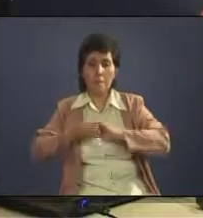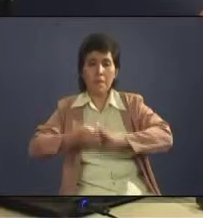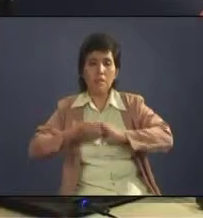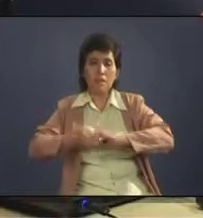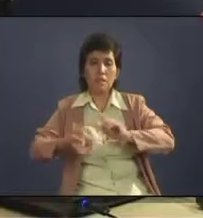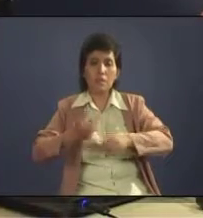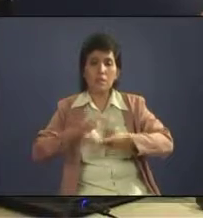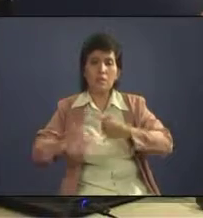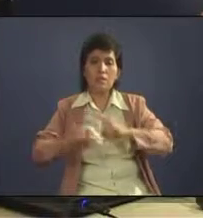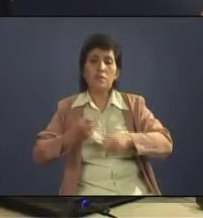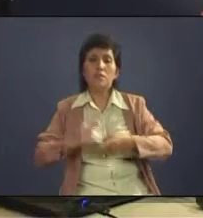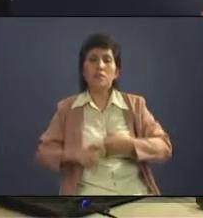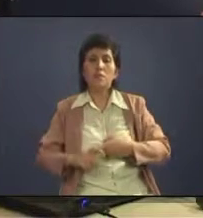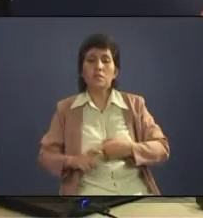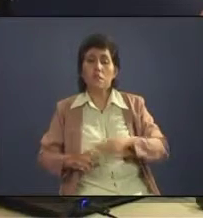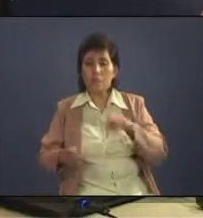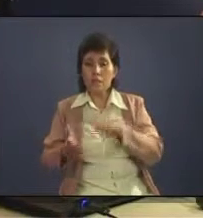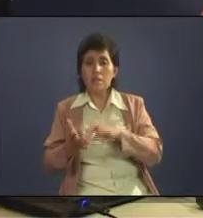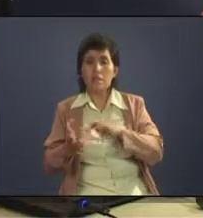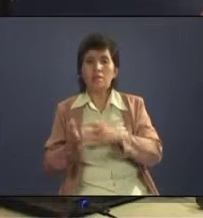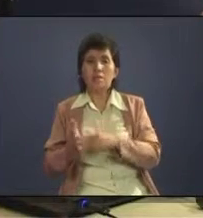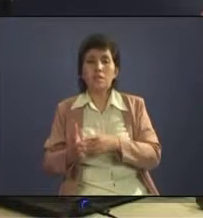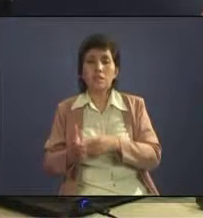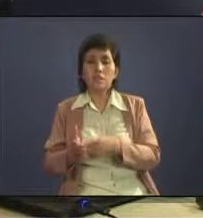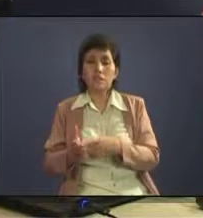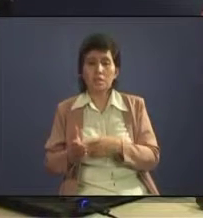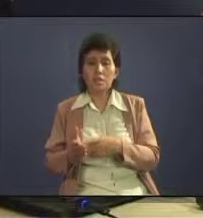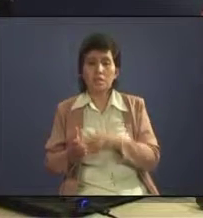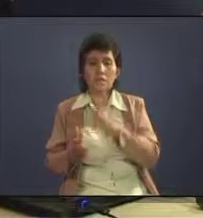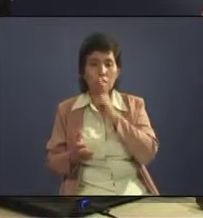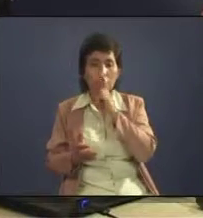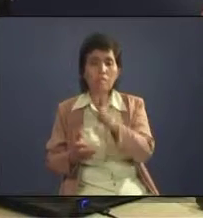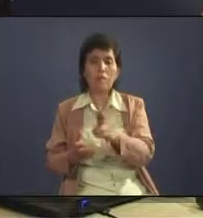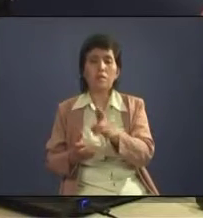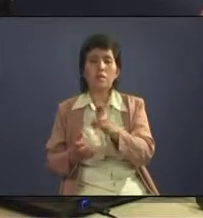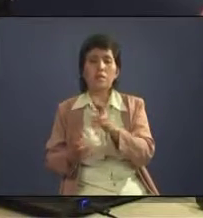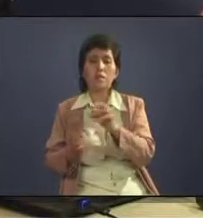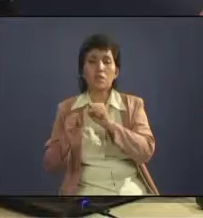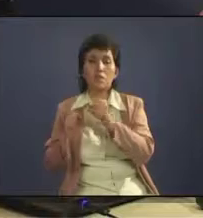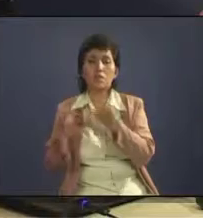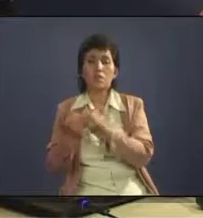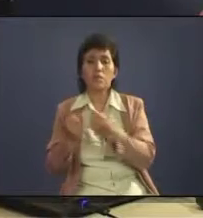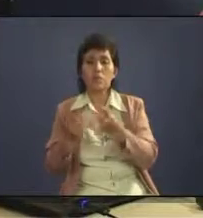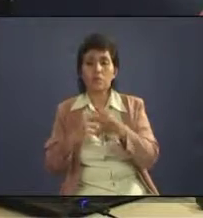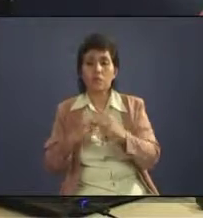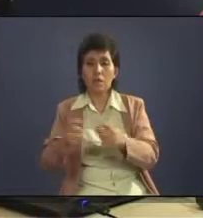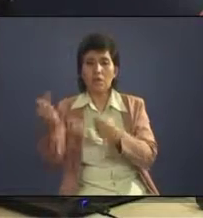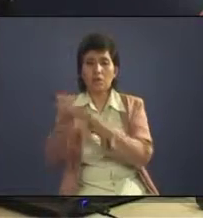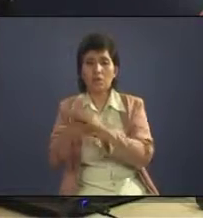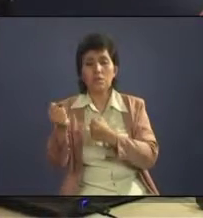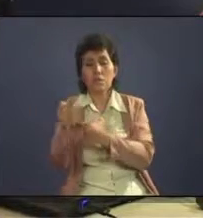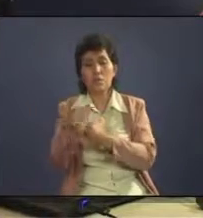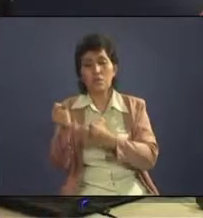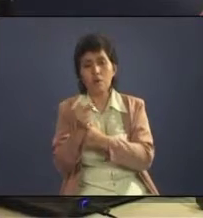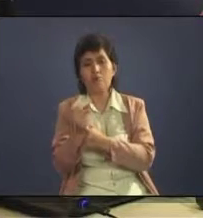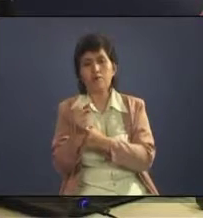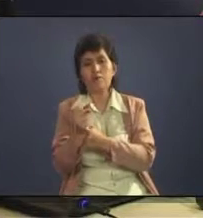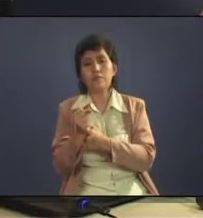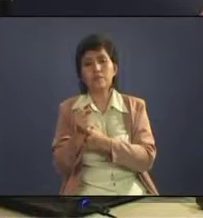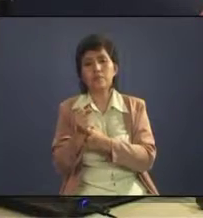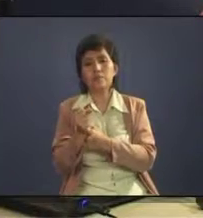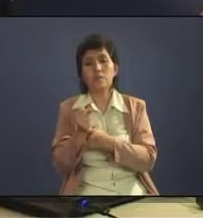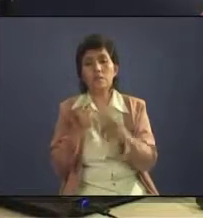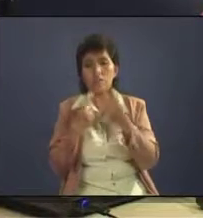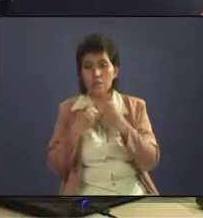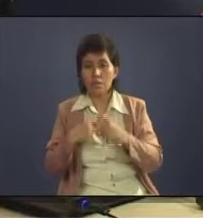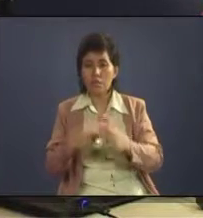okay? Now this means that when we are in the same situation, okay, we try to support one another. We